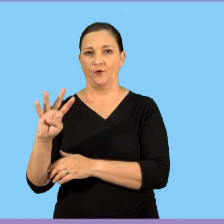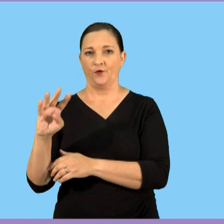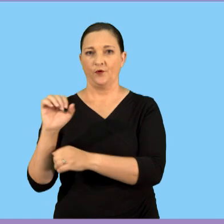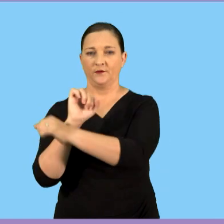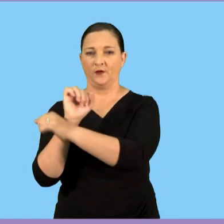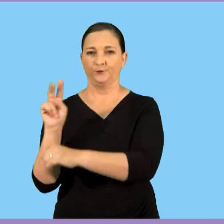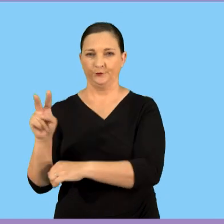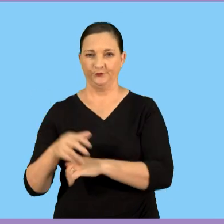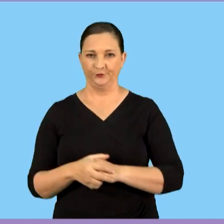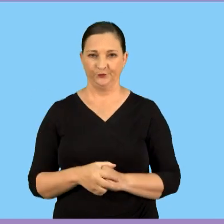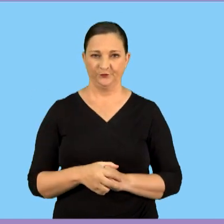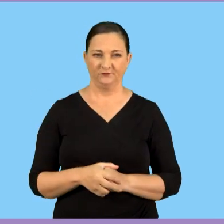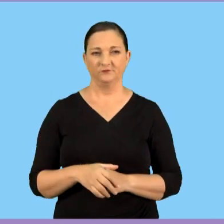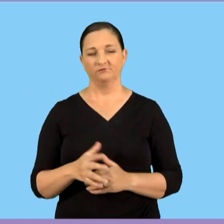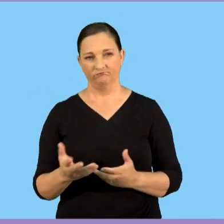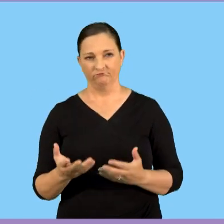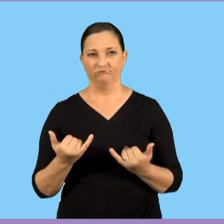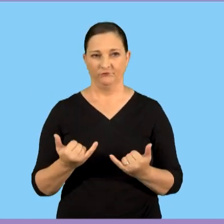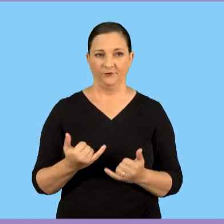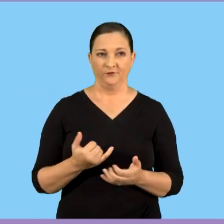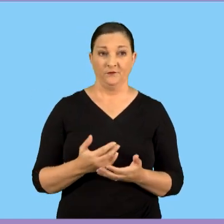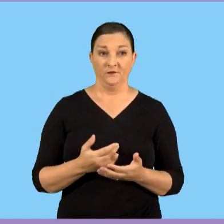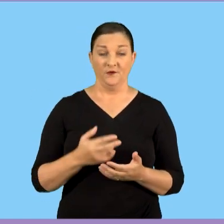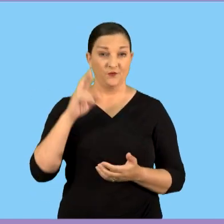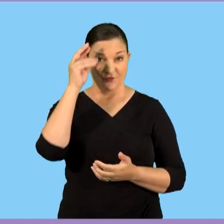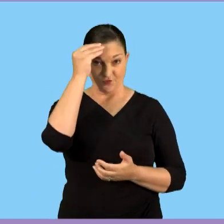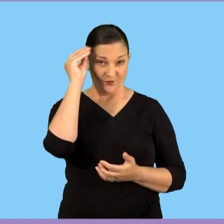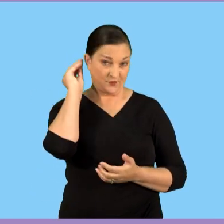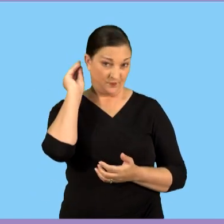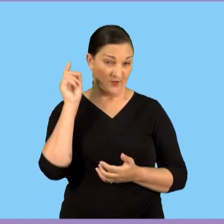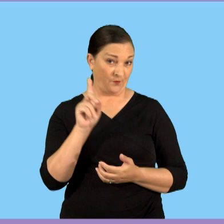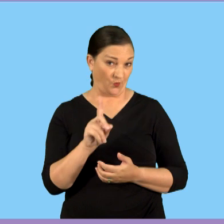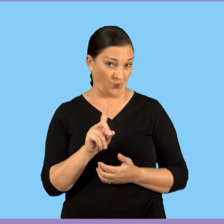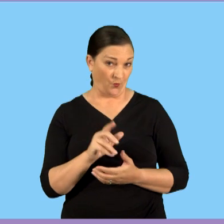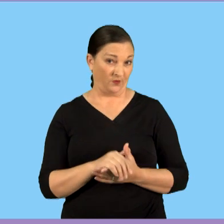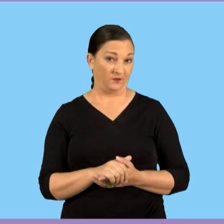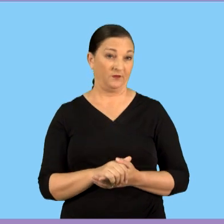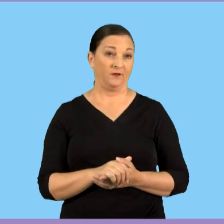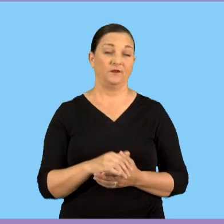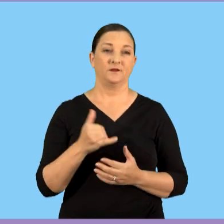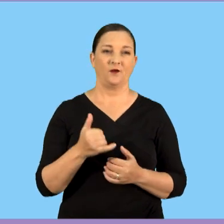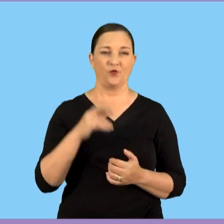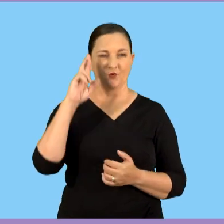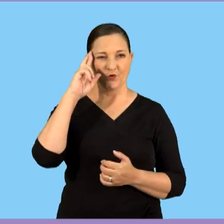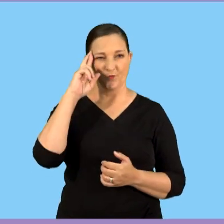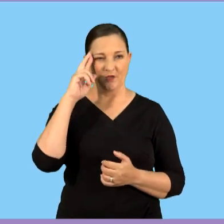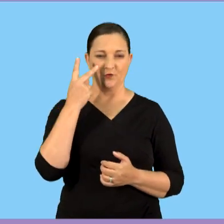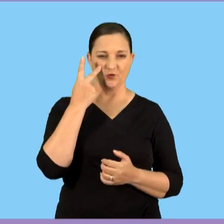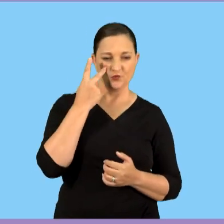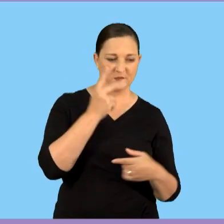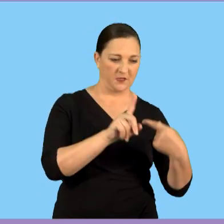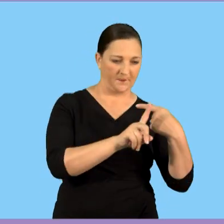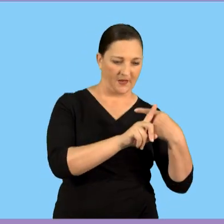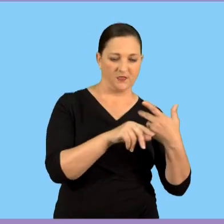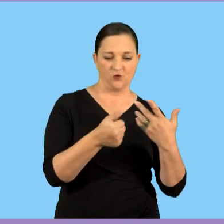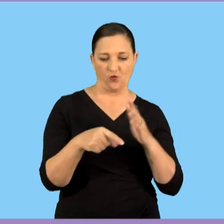We learned different methods of how we can work this out. But what you need to remember here is to work on either